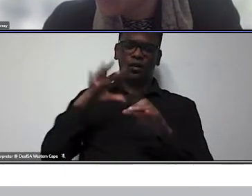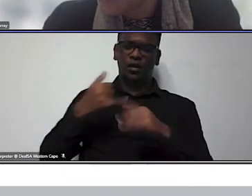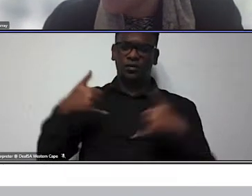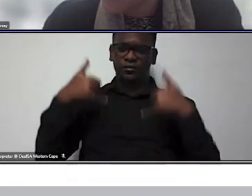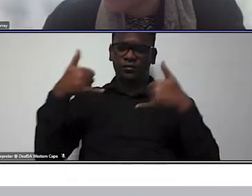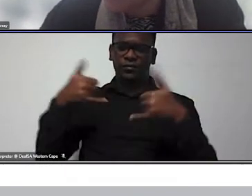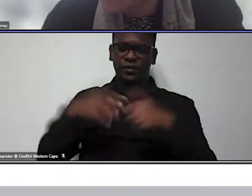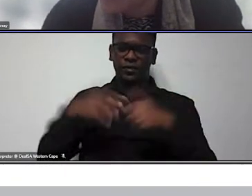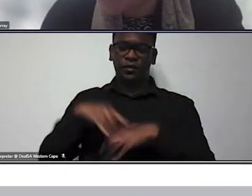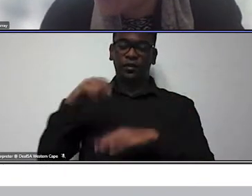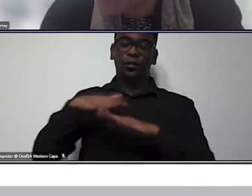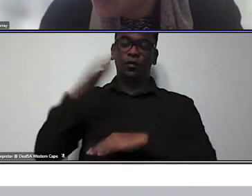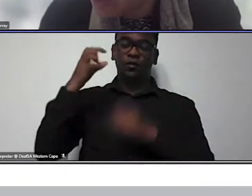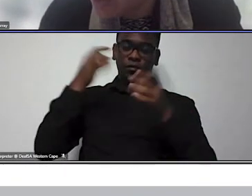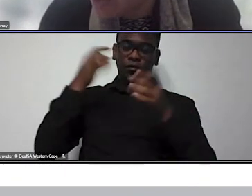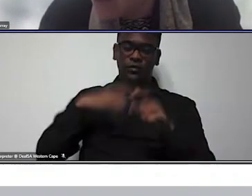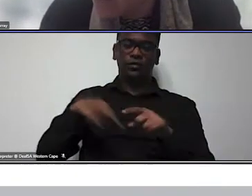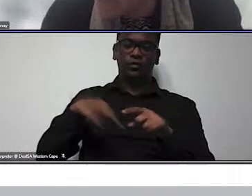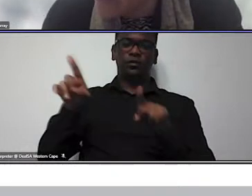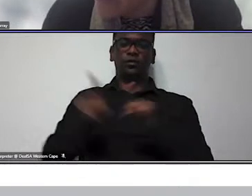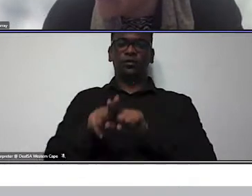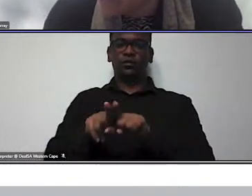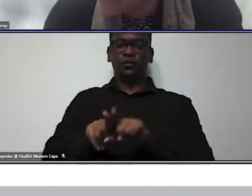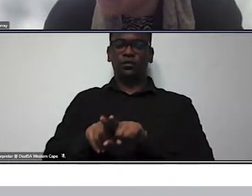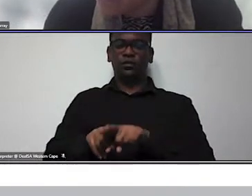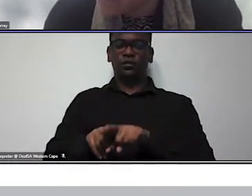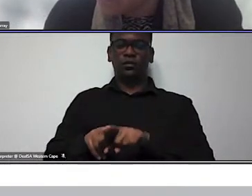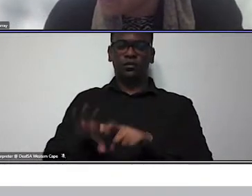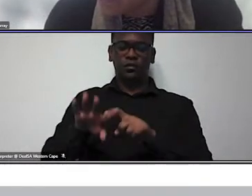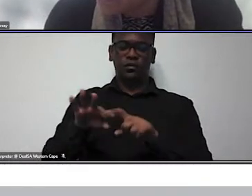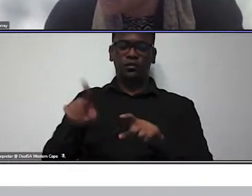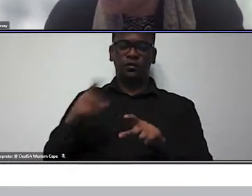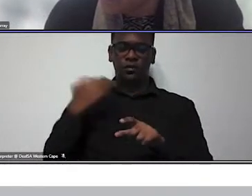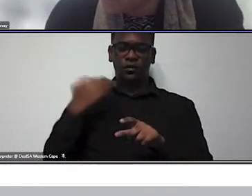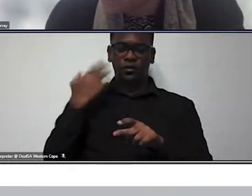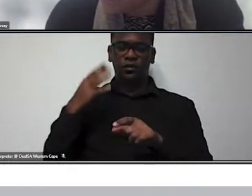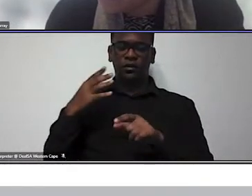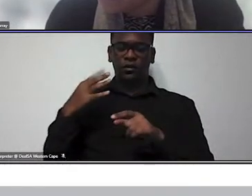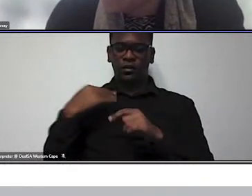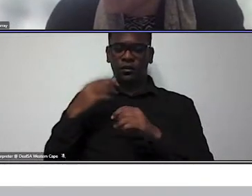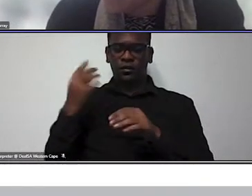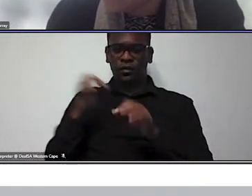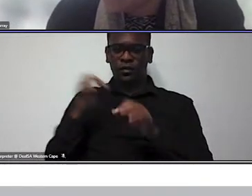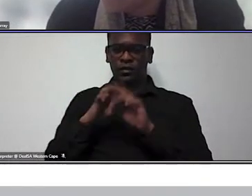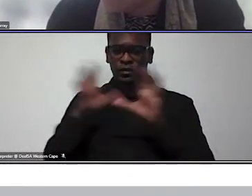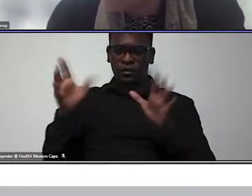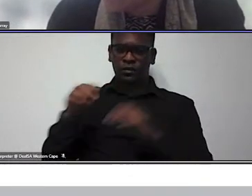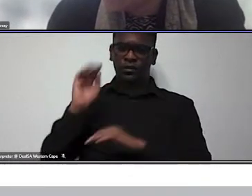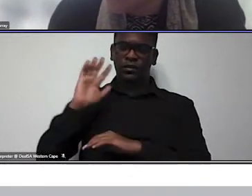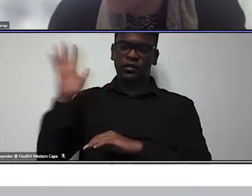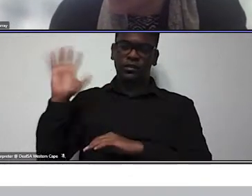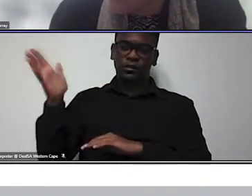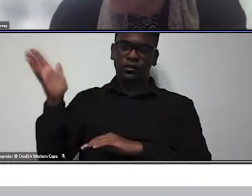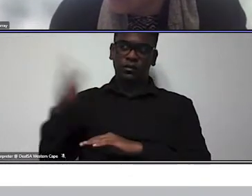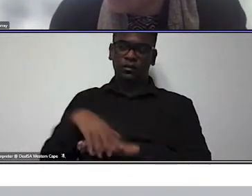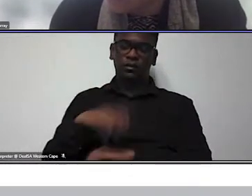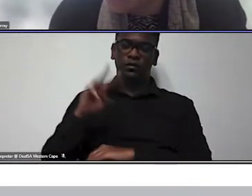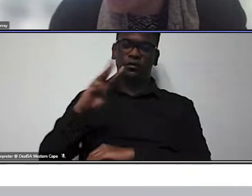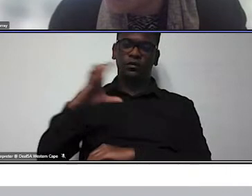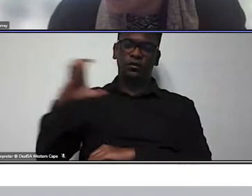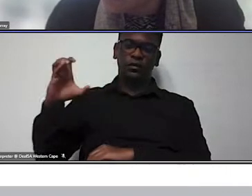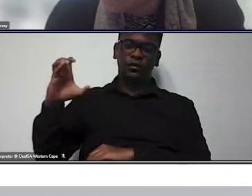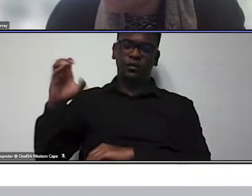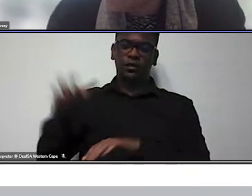information. And then just wanted to clarify, so on the slide on Western Cape agribusiness and job